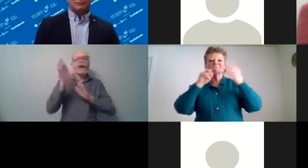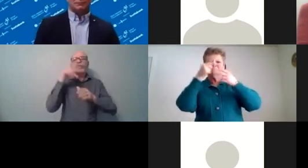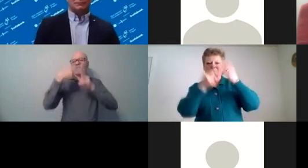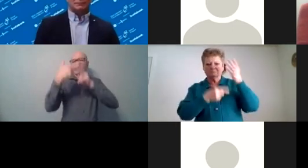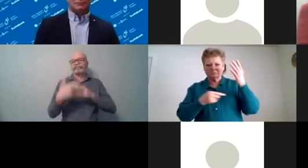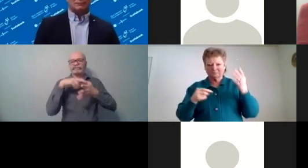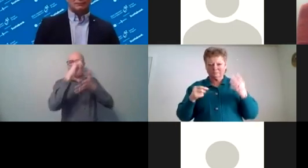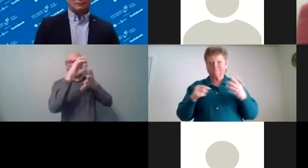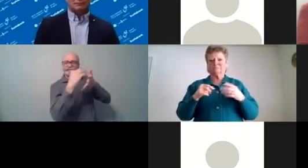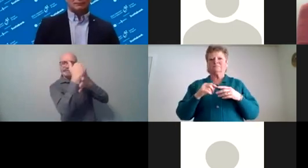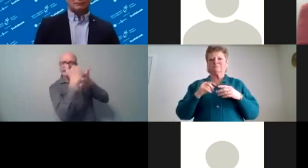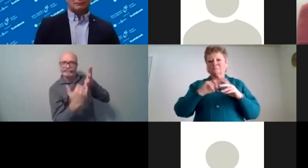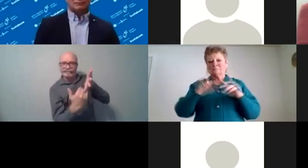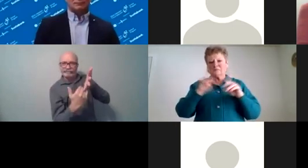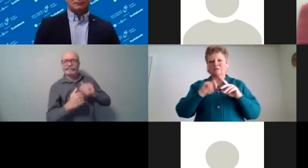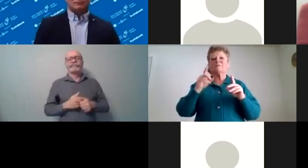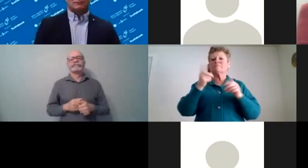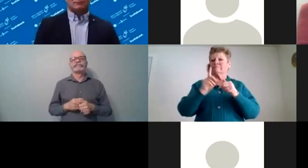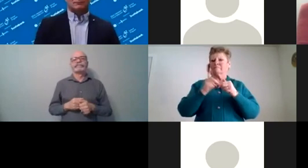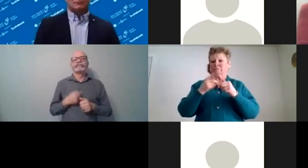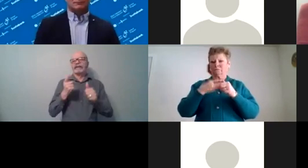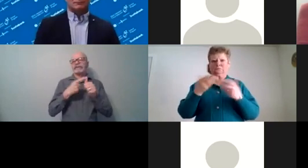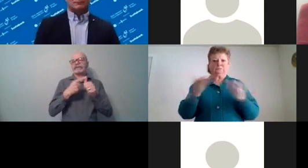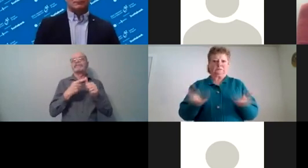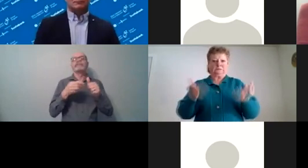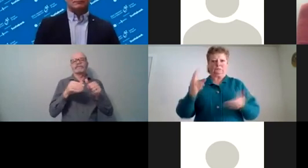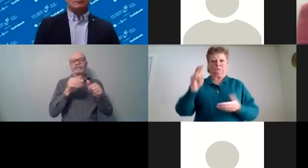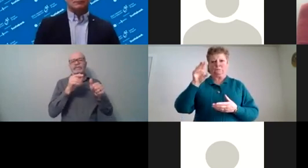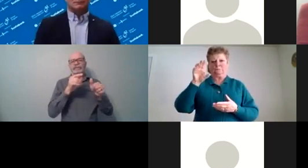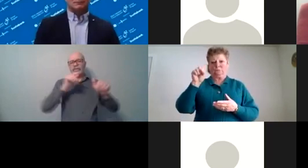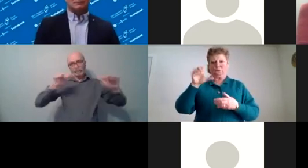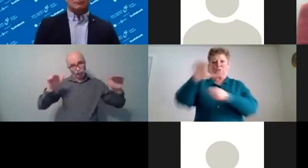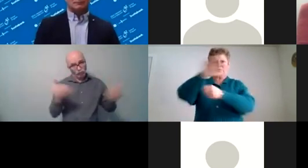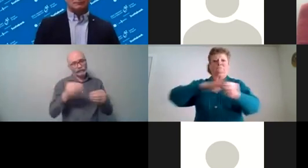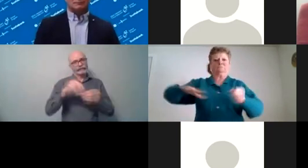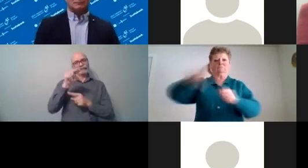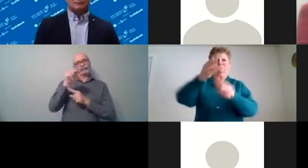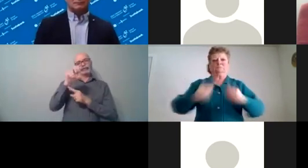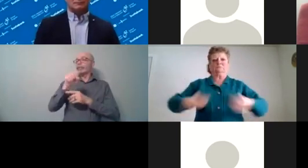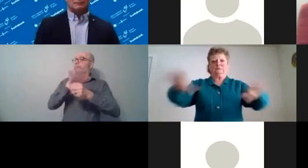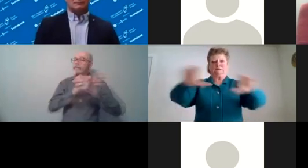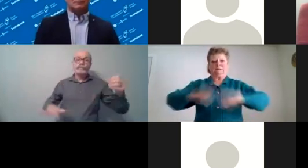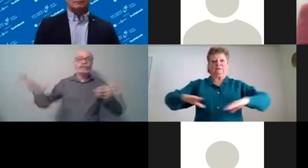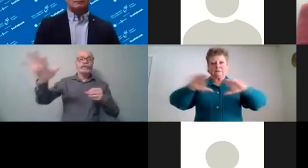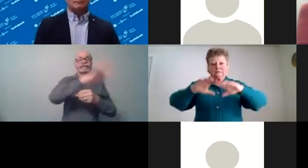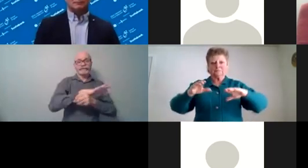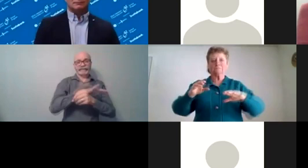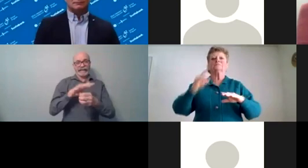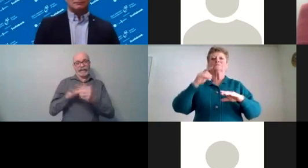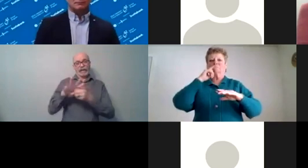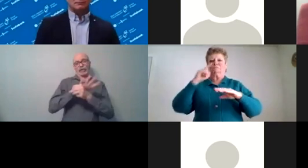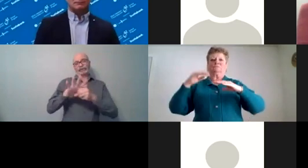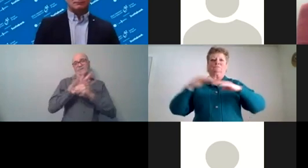before I begin, I'd like to note that we in Nova Scotia are located within Mi'kma'ki and acknowledge that this is the